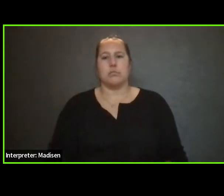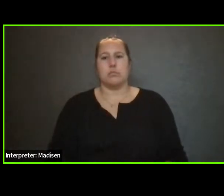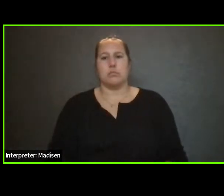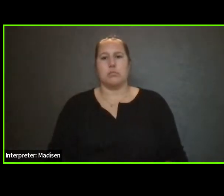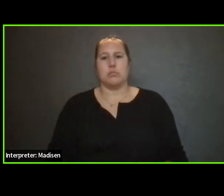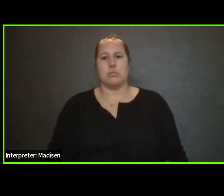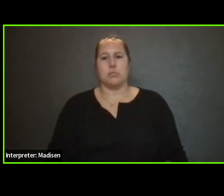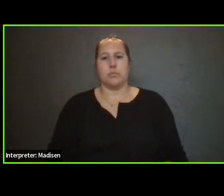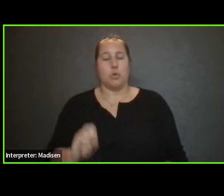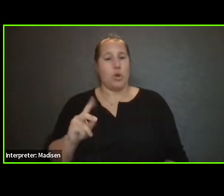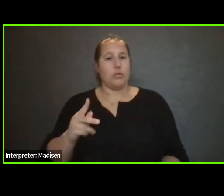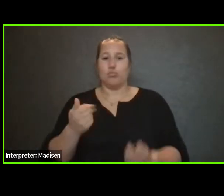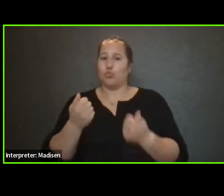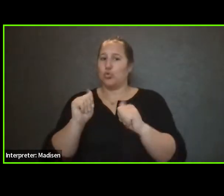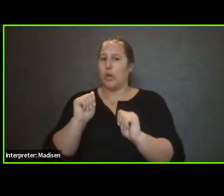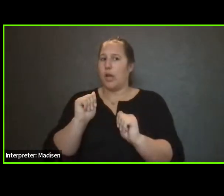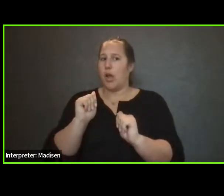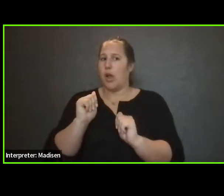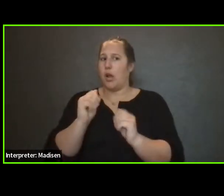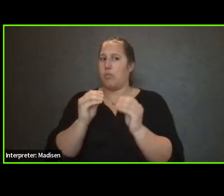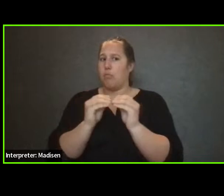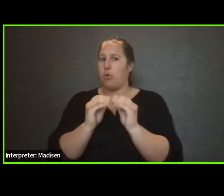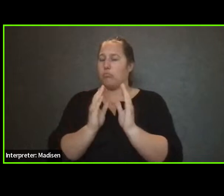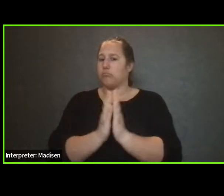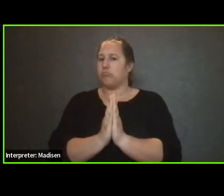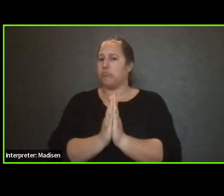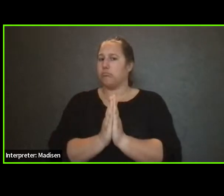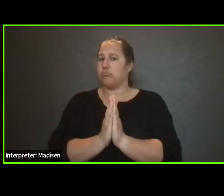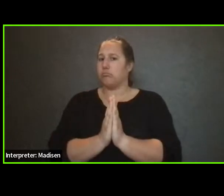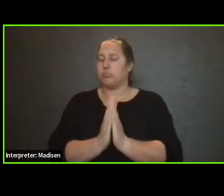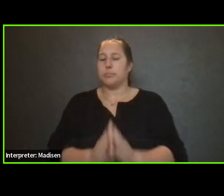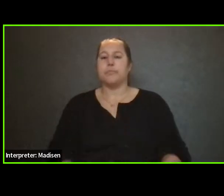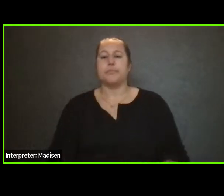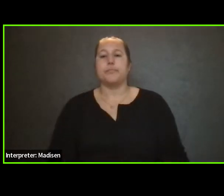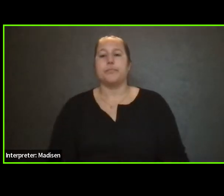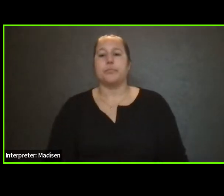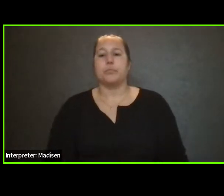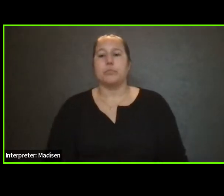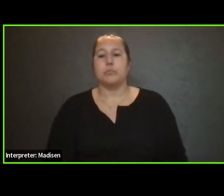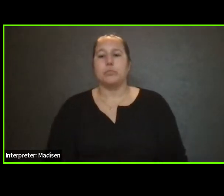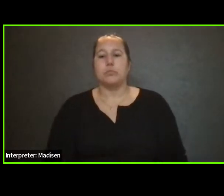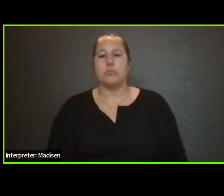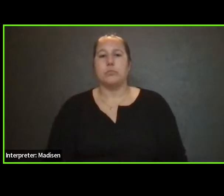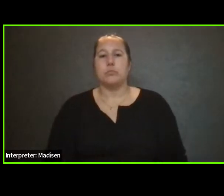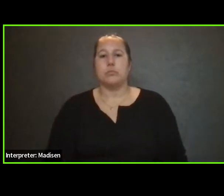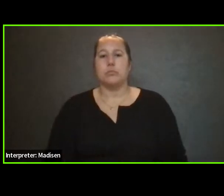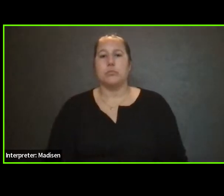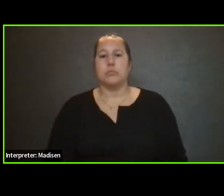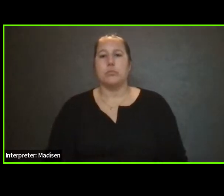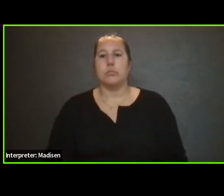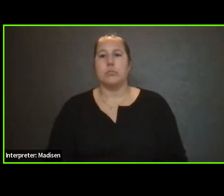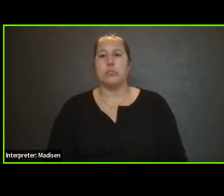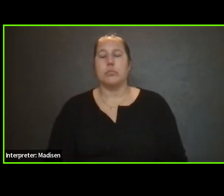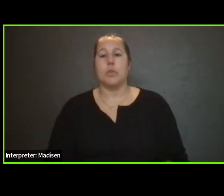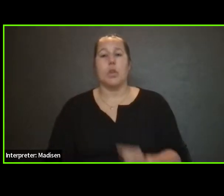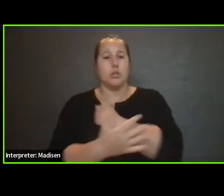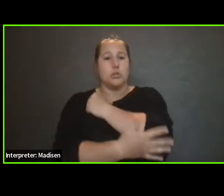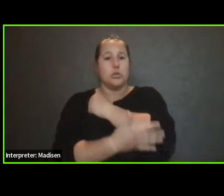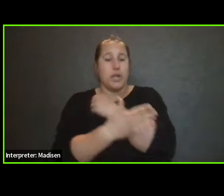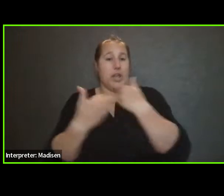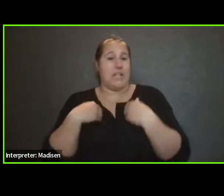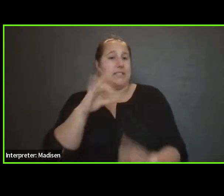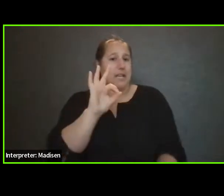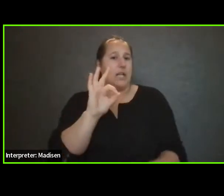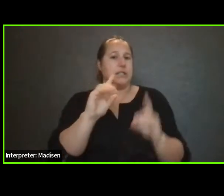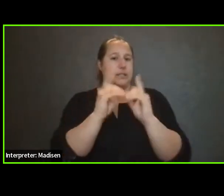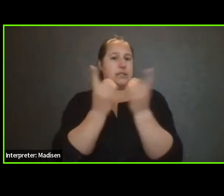Okay, we'll try this a little bit more. Short of feedback here. So even the county has 9 districts within the city.